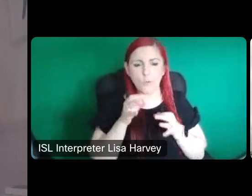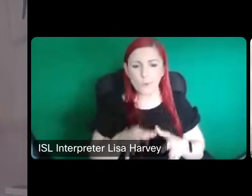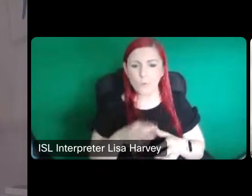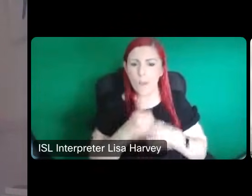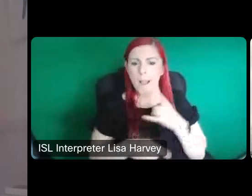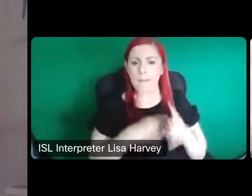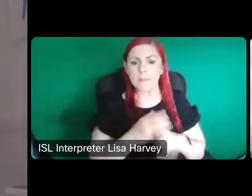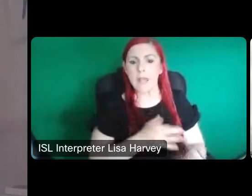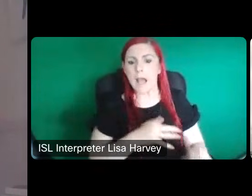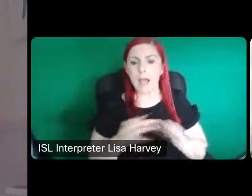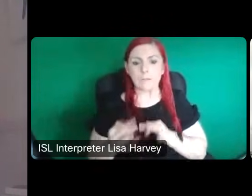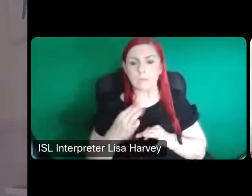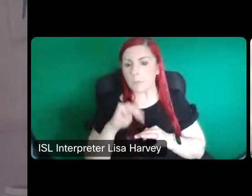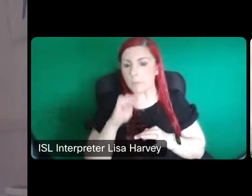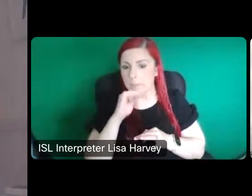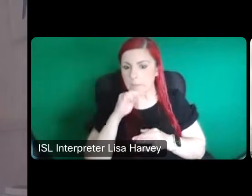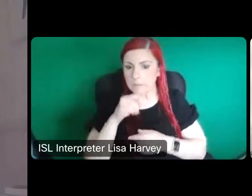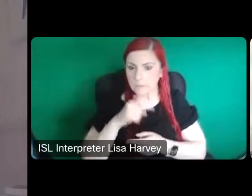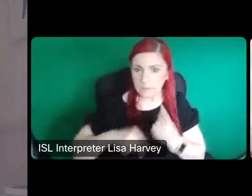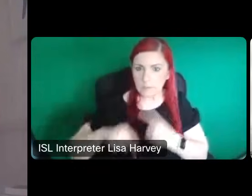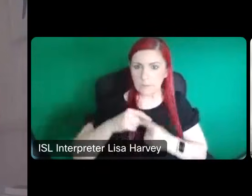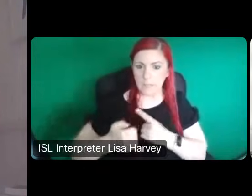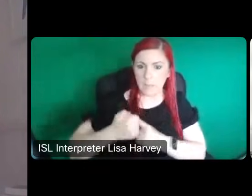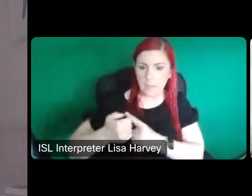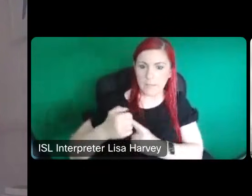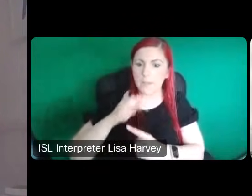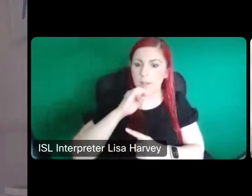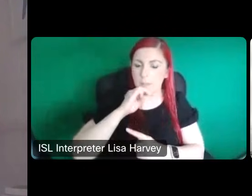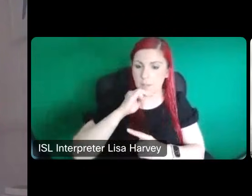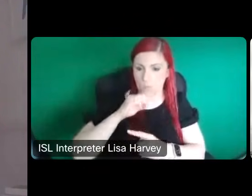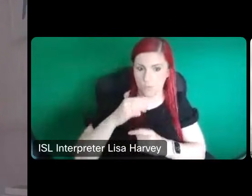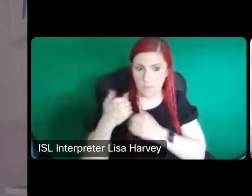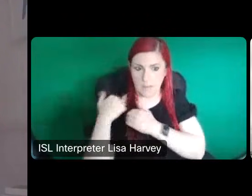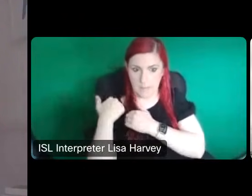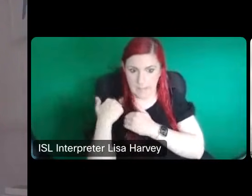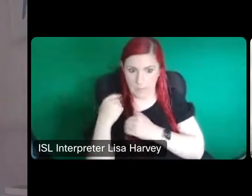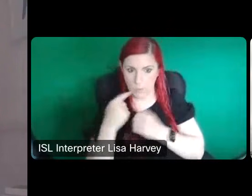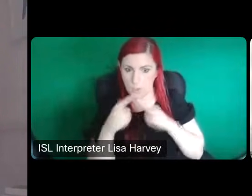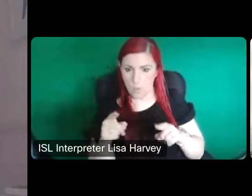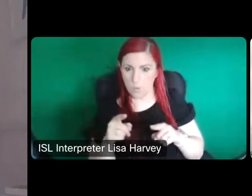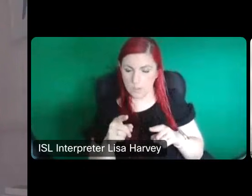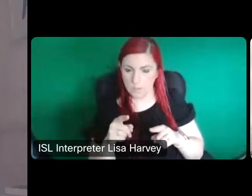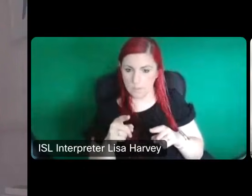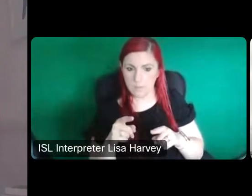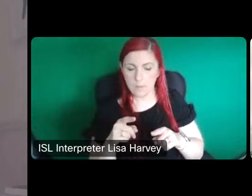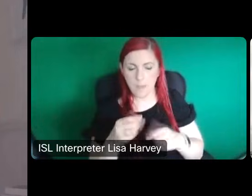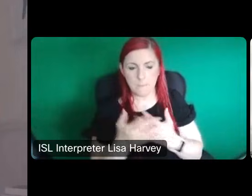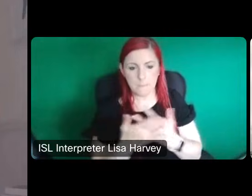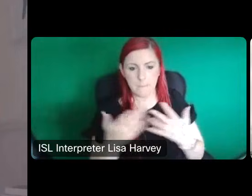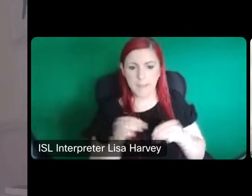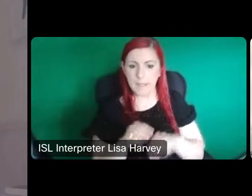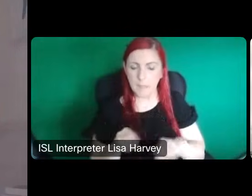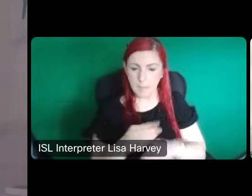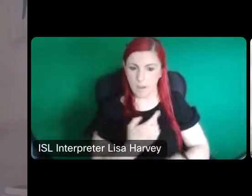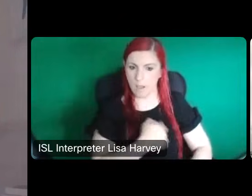rests with those who have the facts and therefore the responsibility to disclose. Many people apply honesty